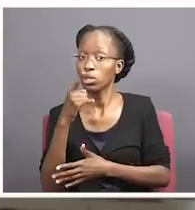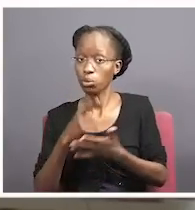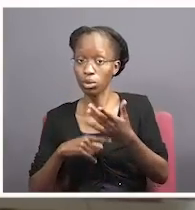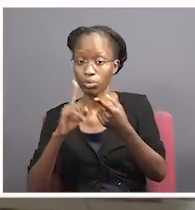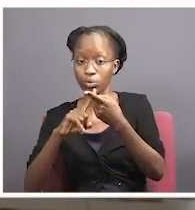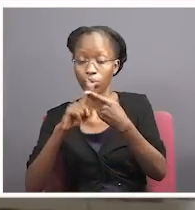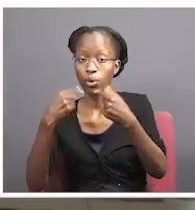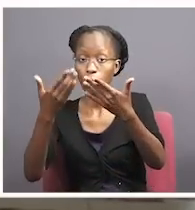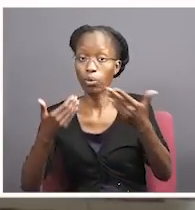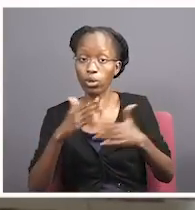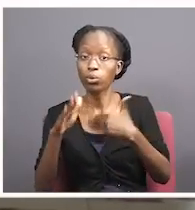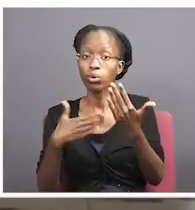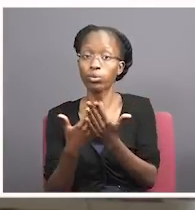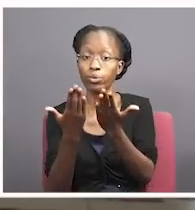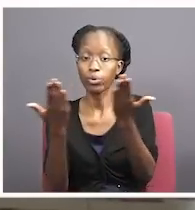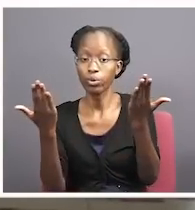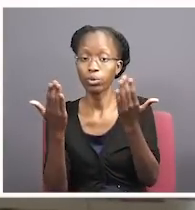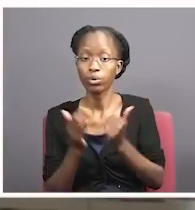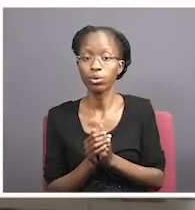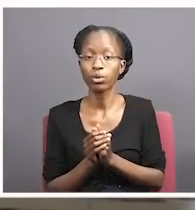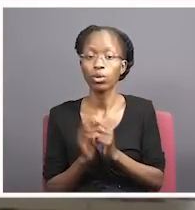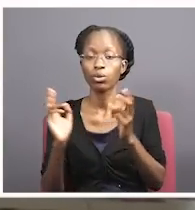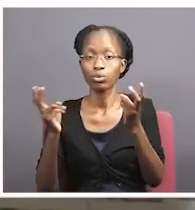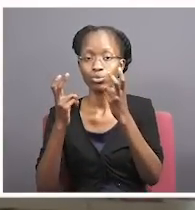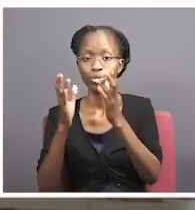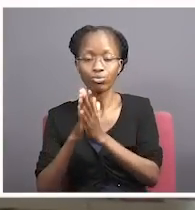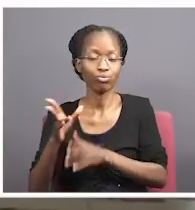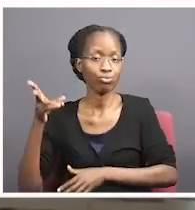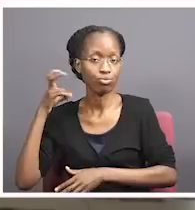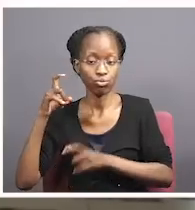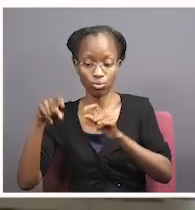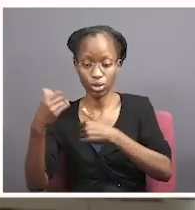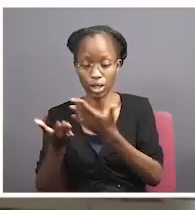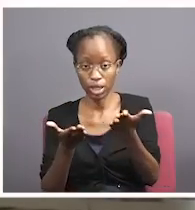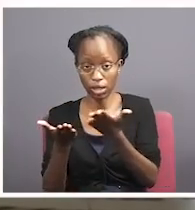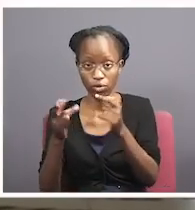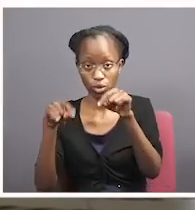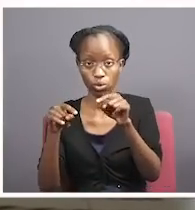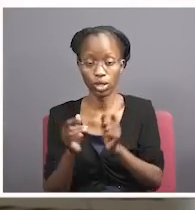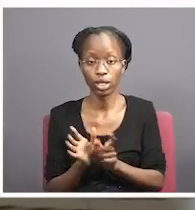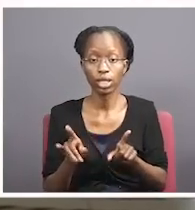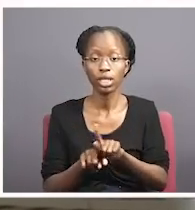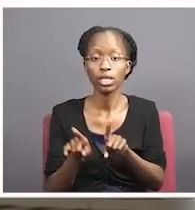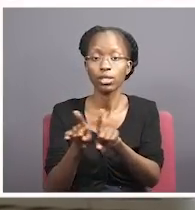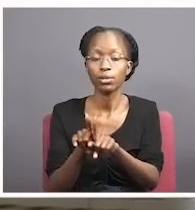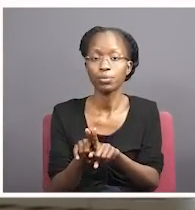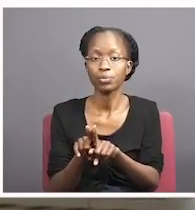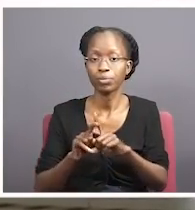I want to say welcome to every person who is listening and attending this service with us